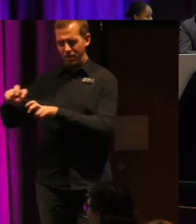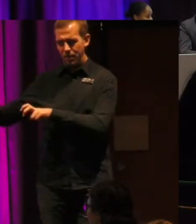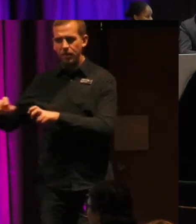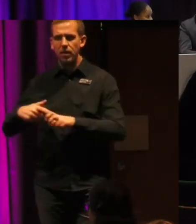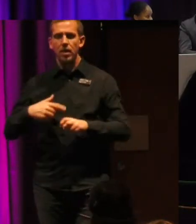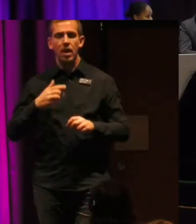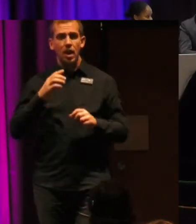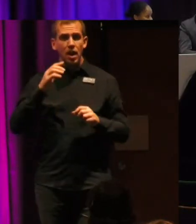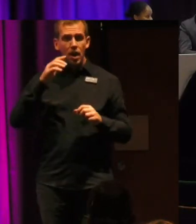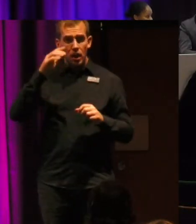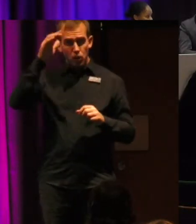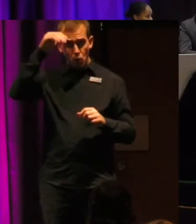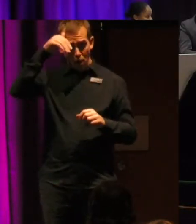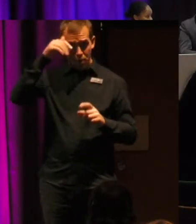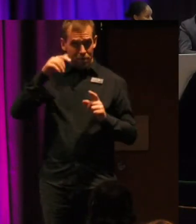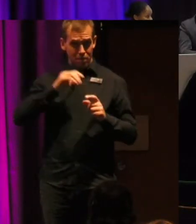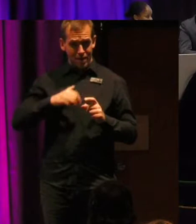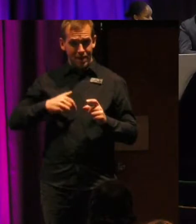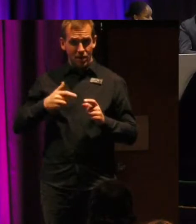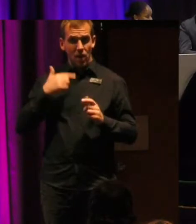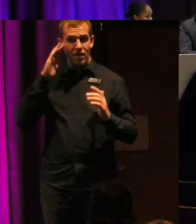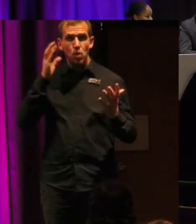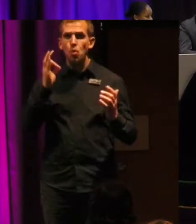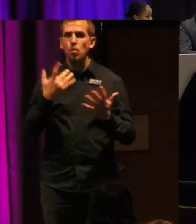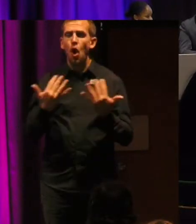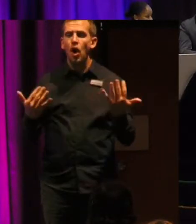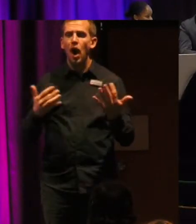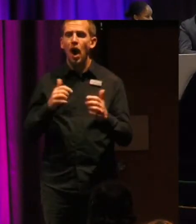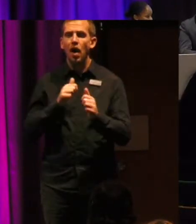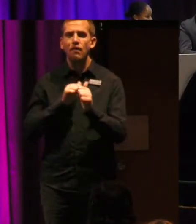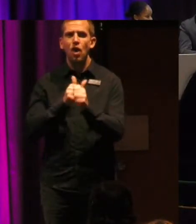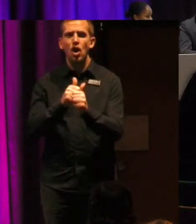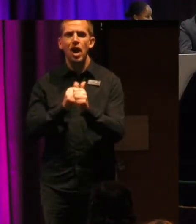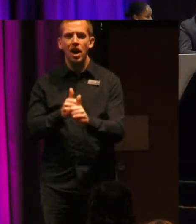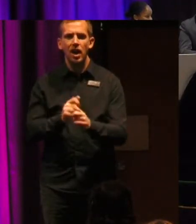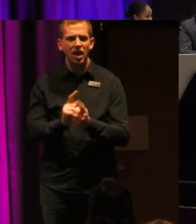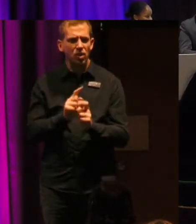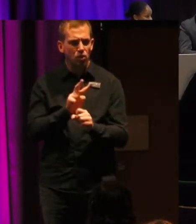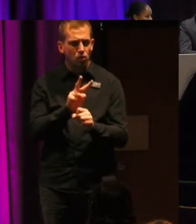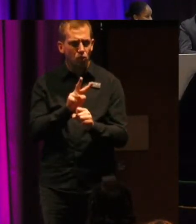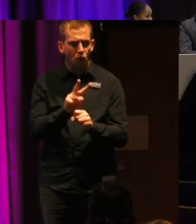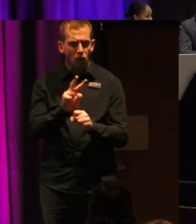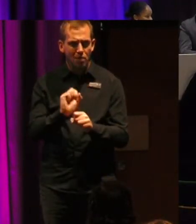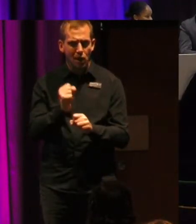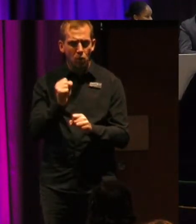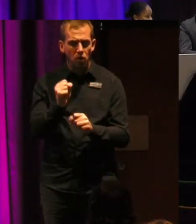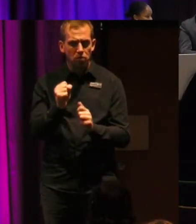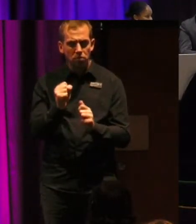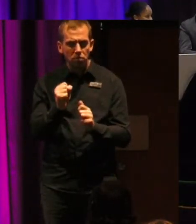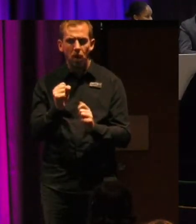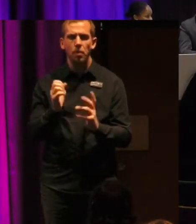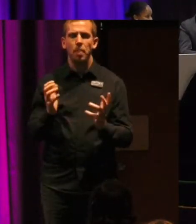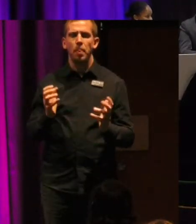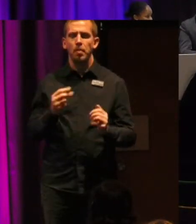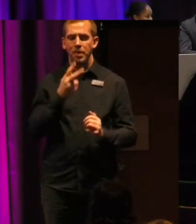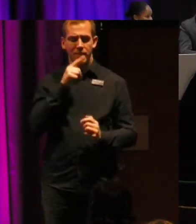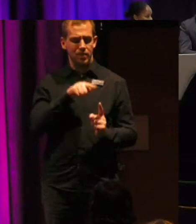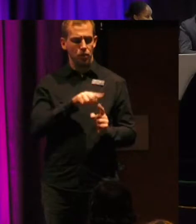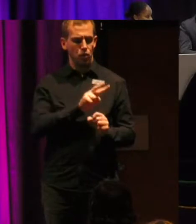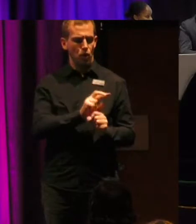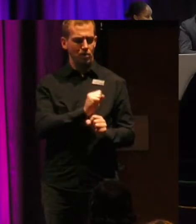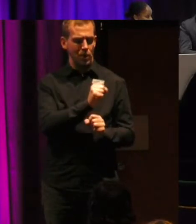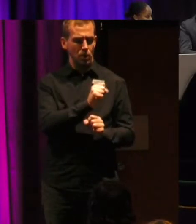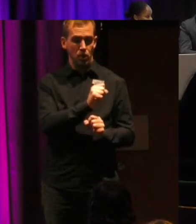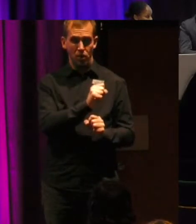many followers he has. I think maybe it's 12 million, maybe, I think. When you look at that as a proportion